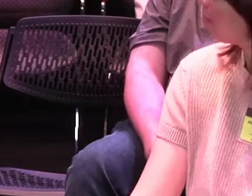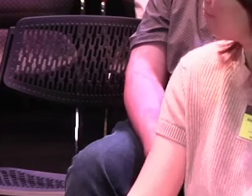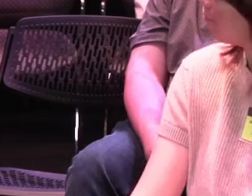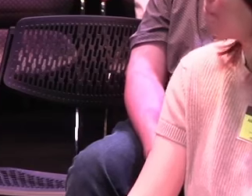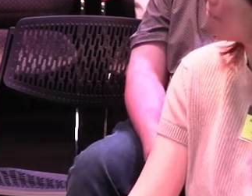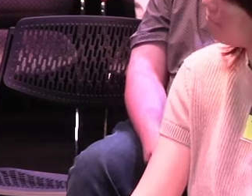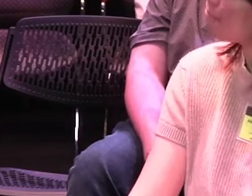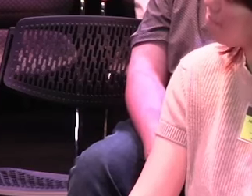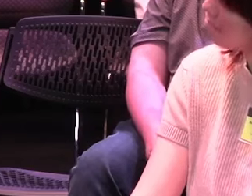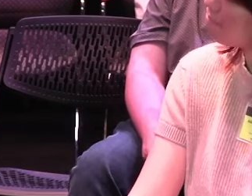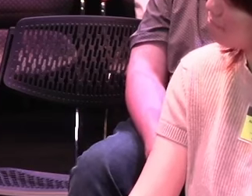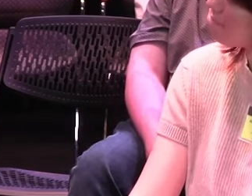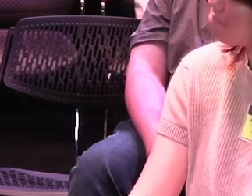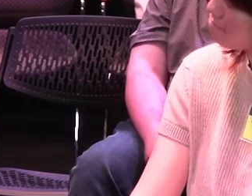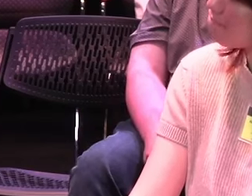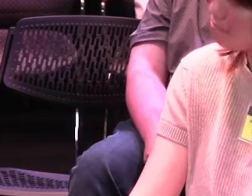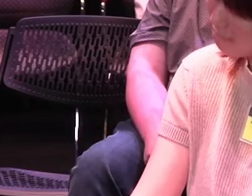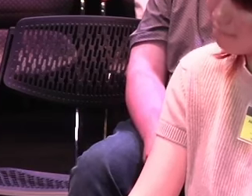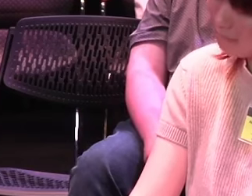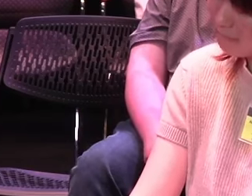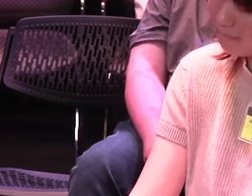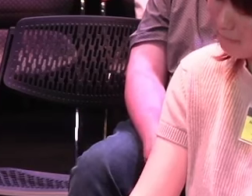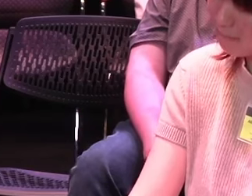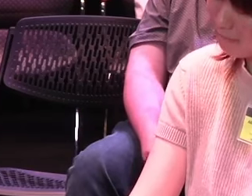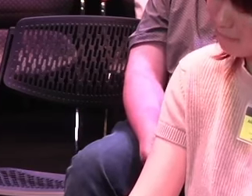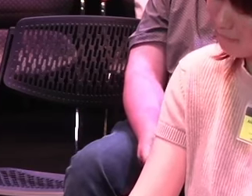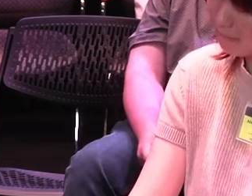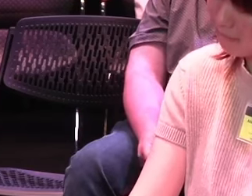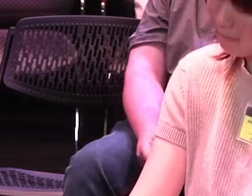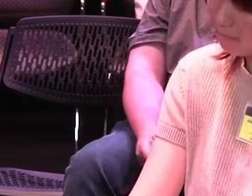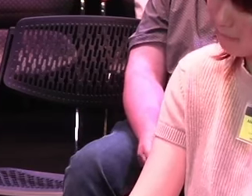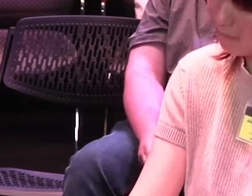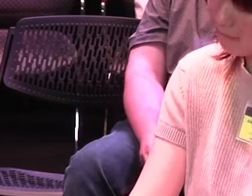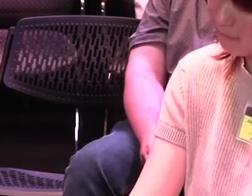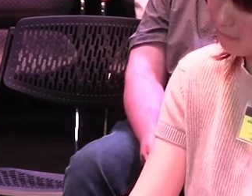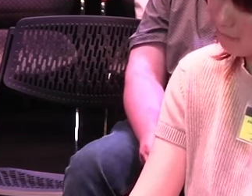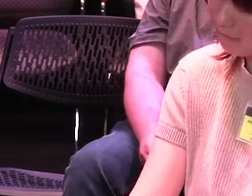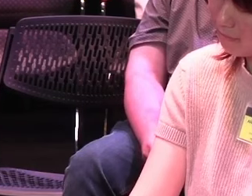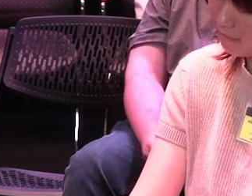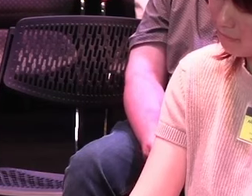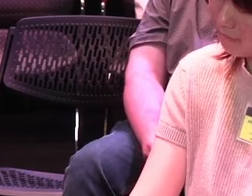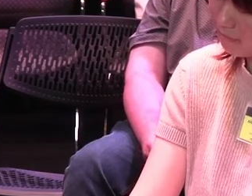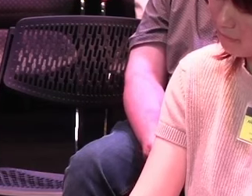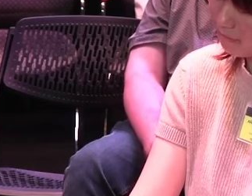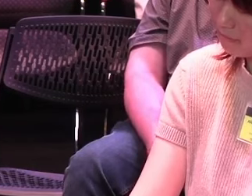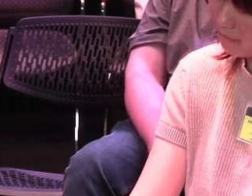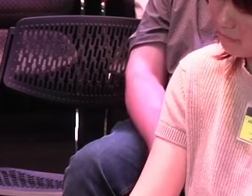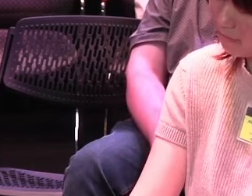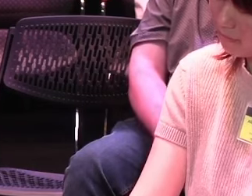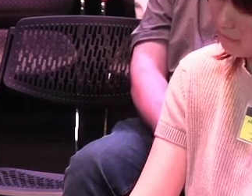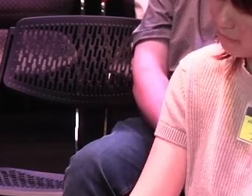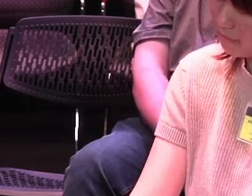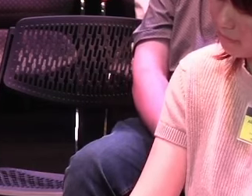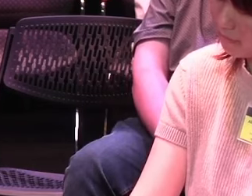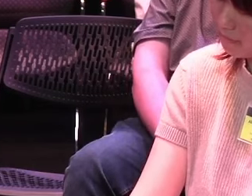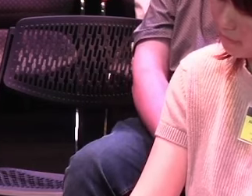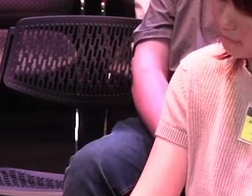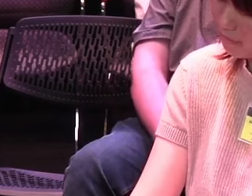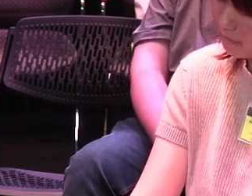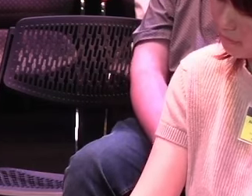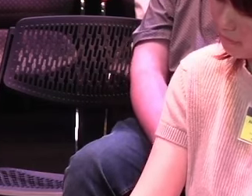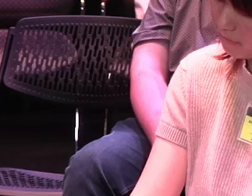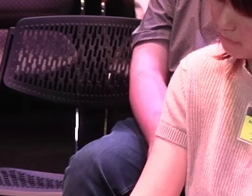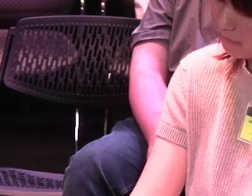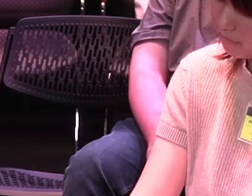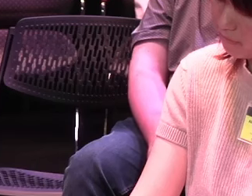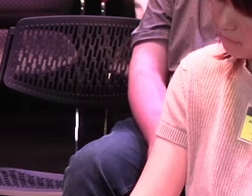urgency, and resisting the urgency because we know that if we can get in there for the long haul, that the payoffs are huge. I